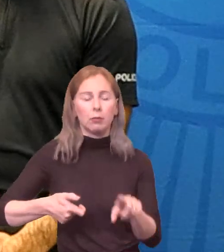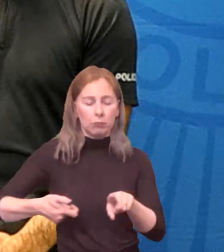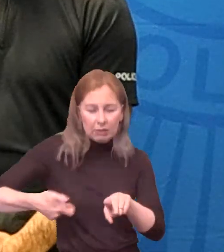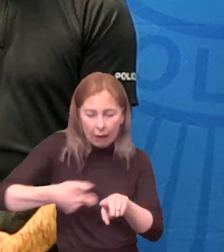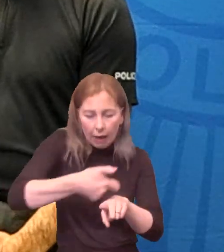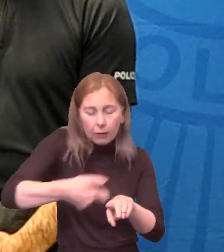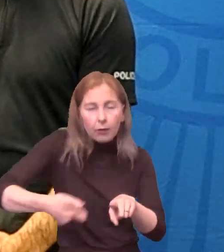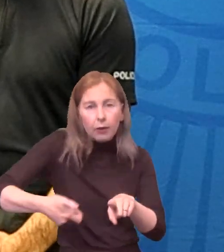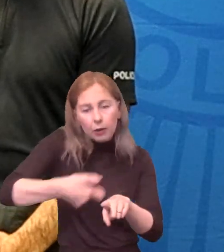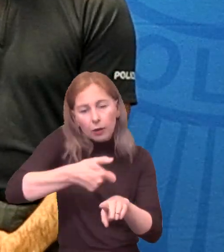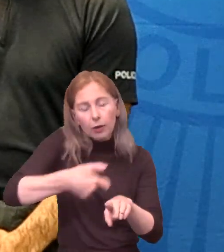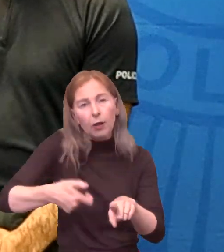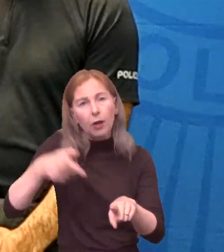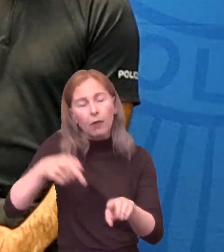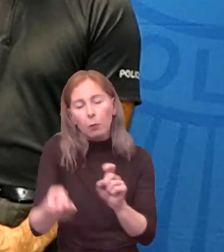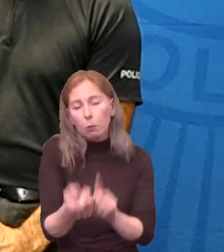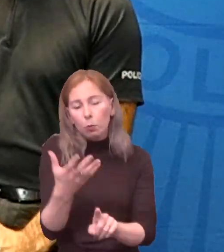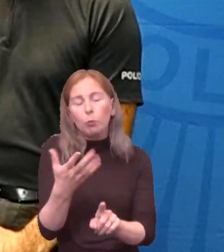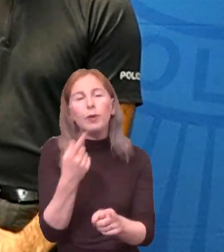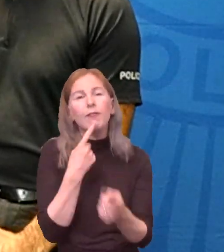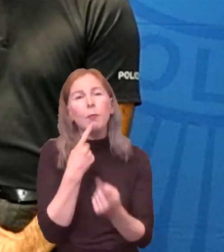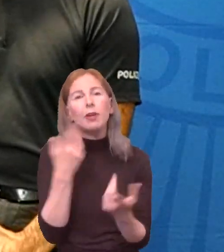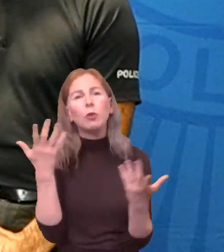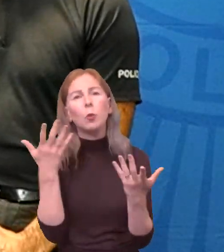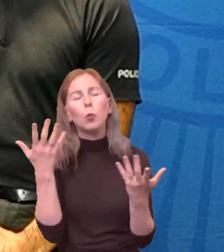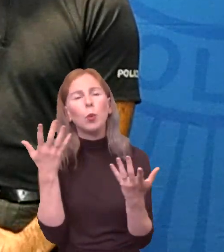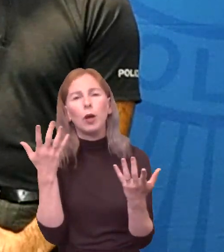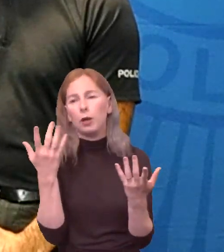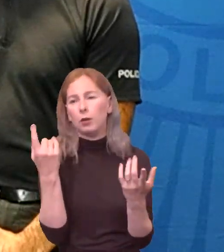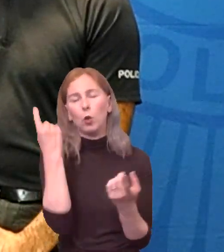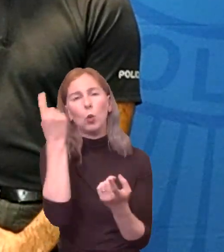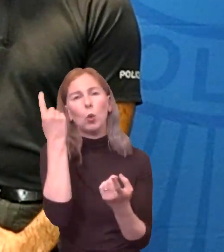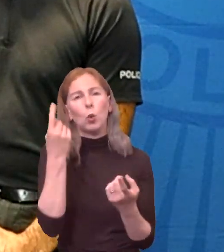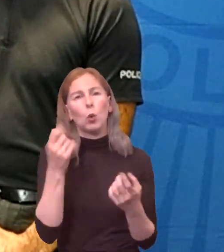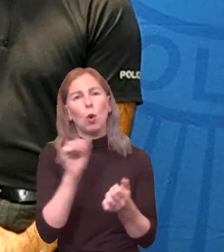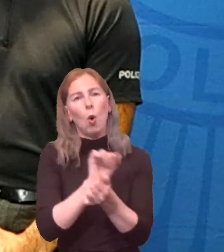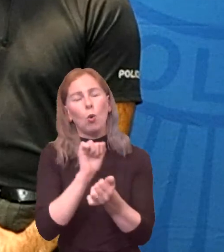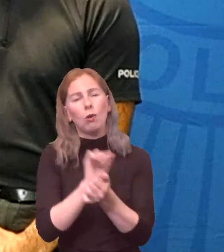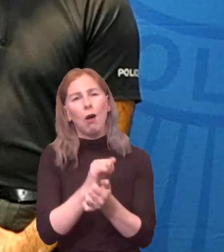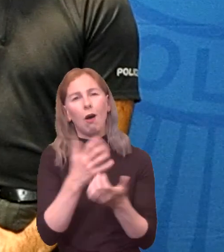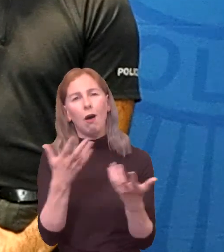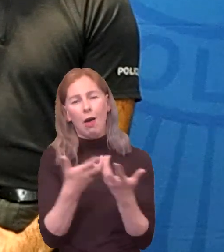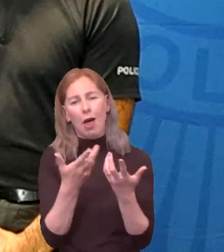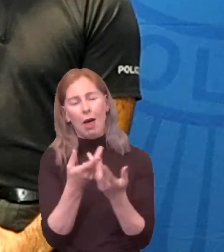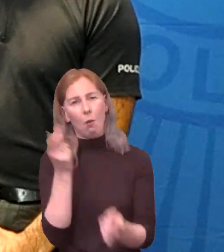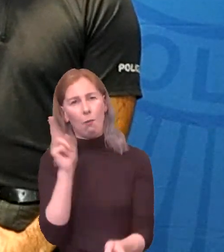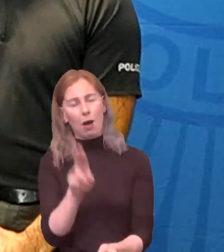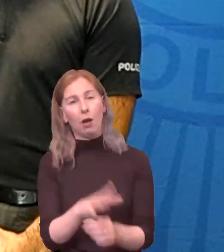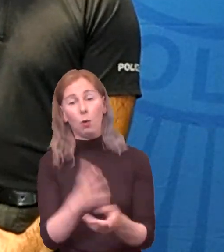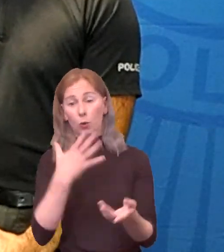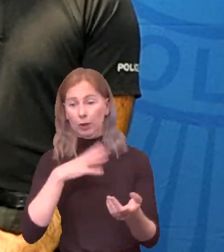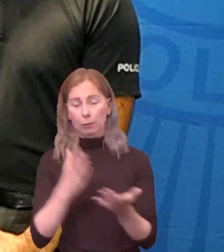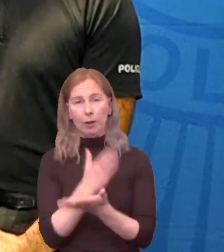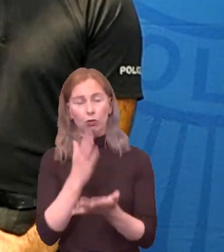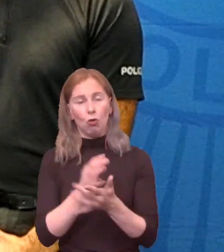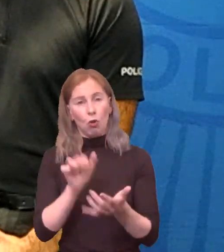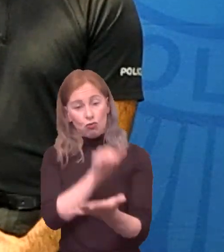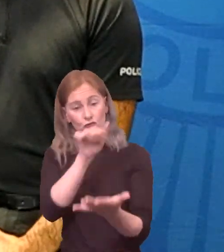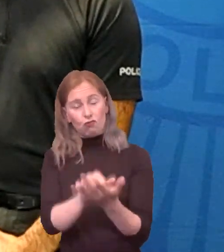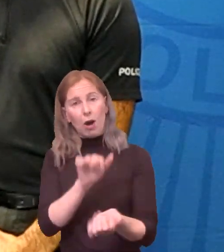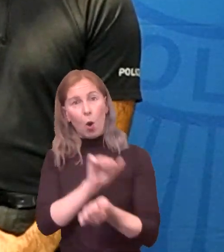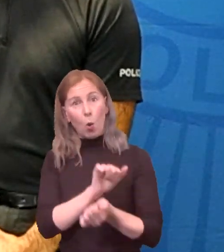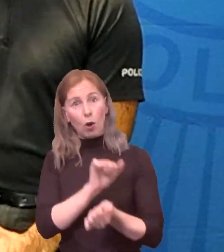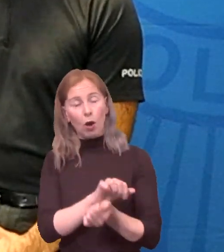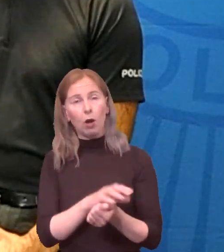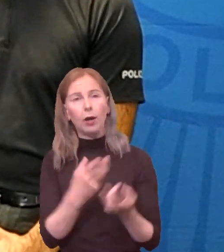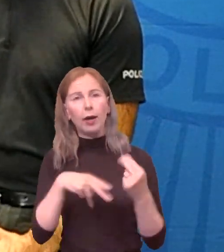of the owner, for us to return them to you, we need to make sure it's the right owner. So if it's not your details and you're claiming that